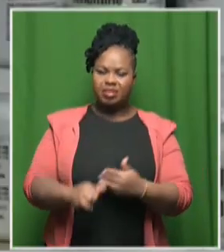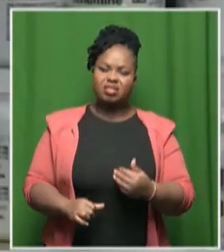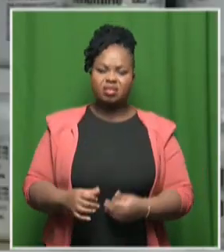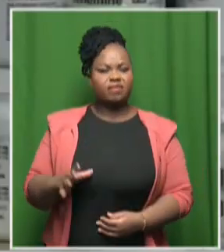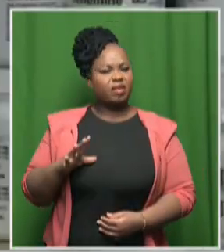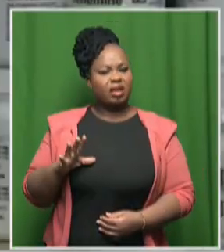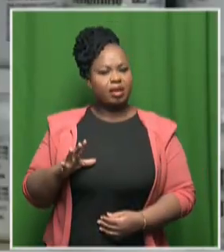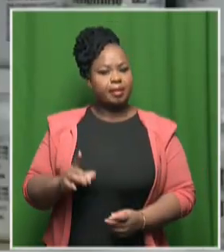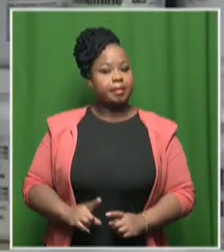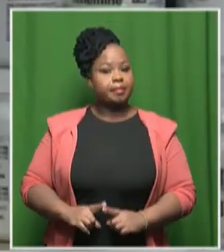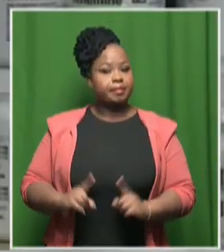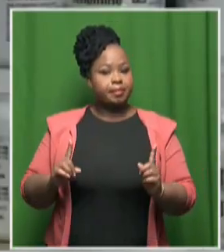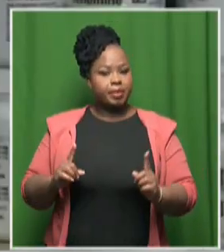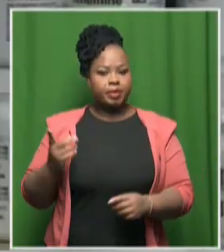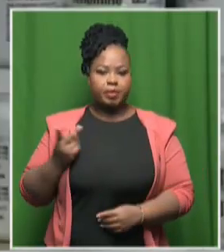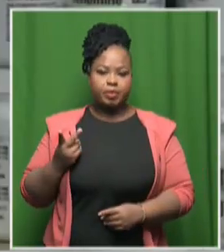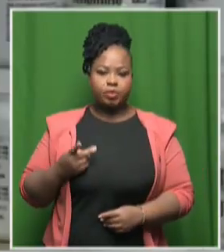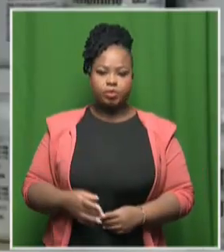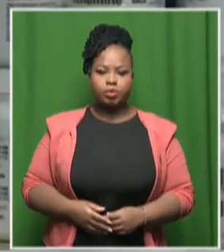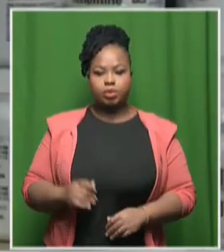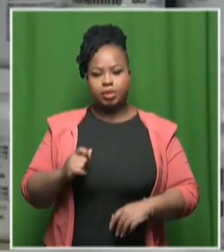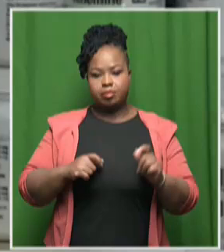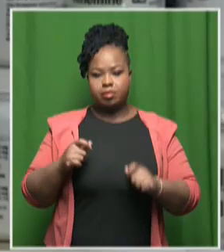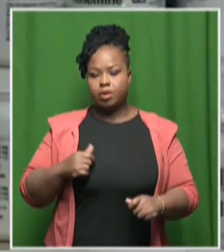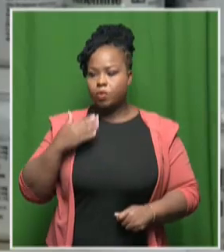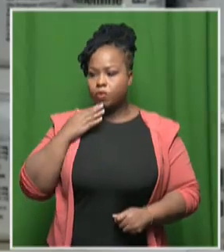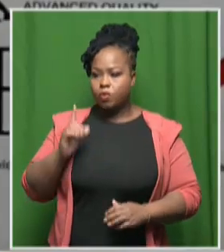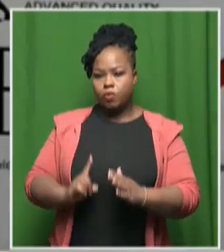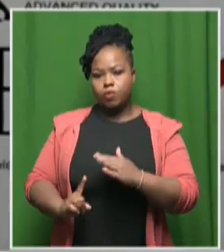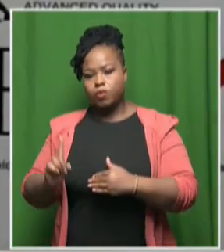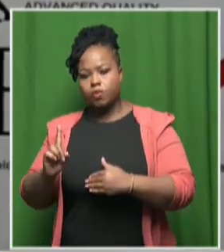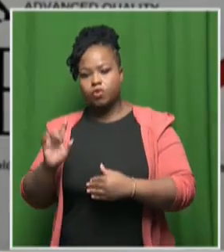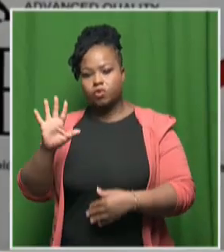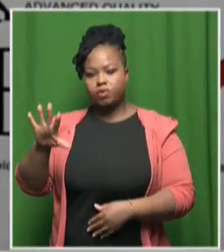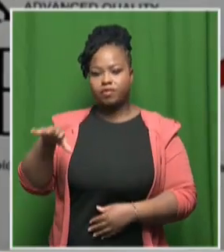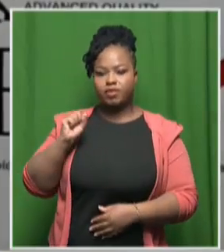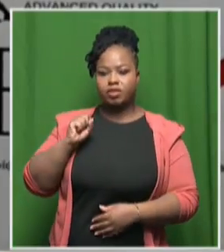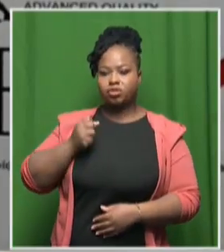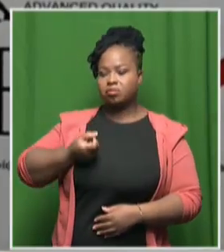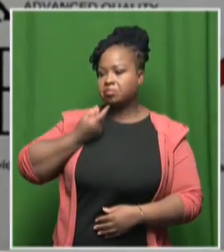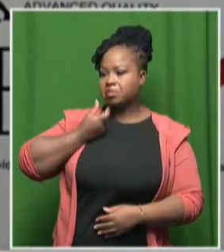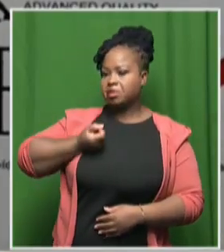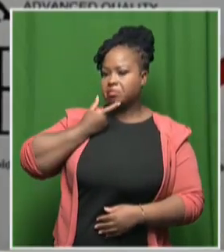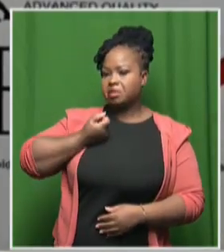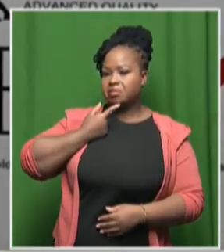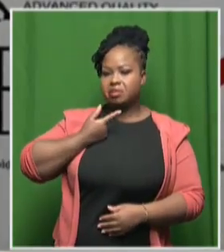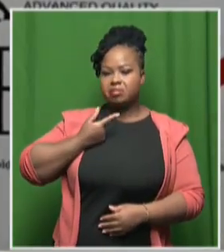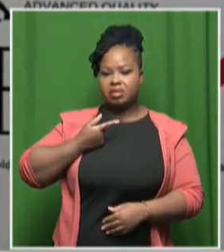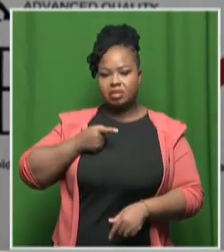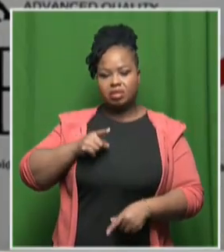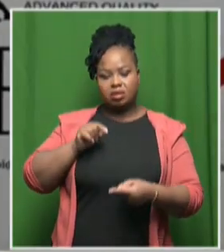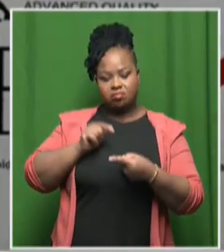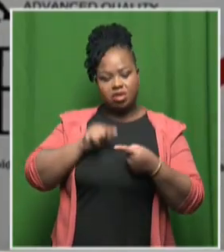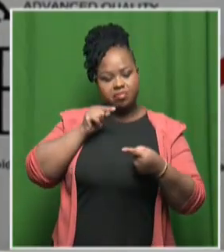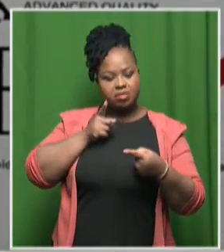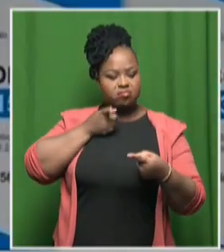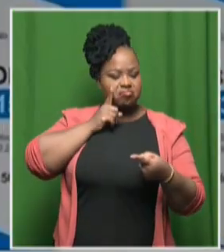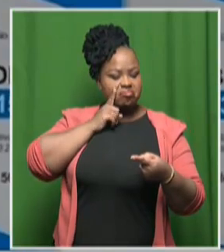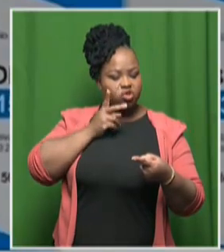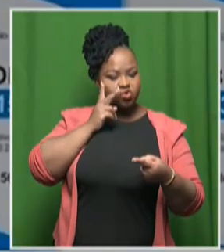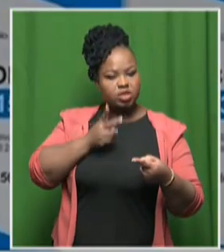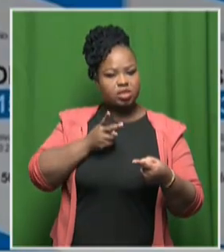as you say, you know, obviously when people do come to the clinic to get their medication, they get tests, they have a look, they